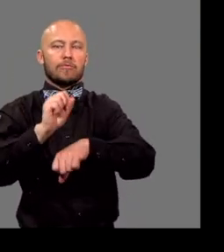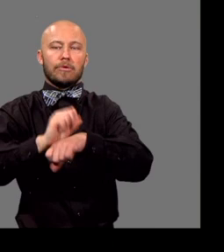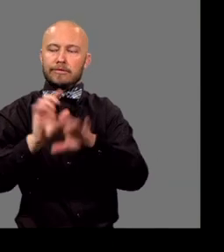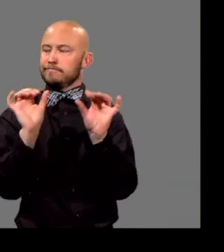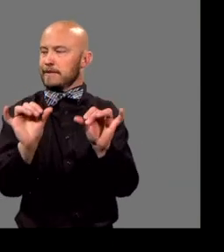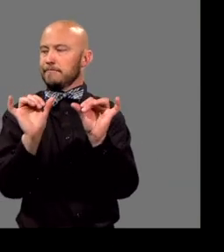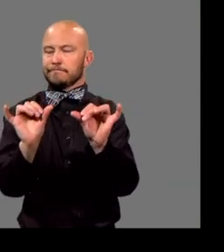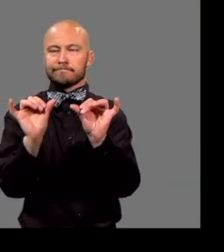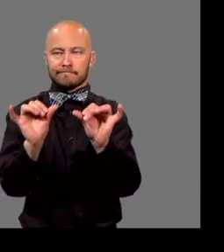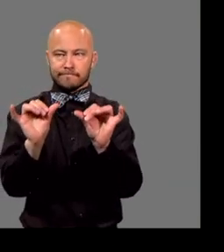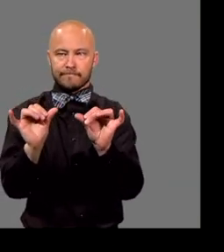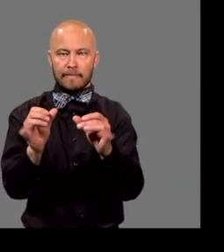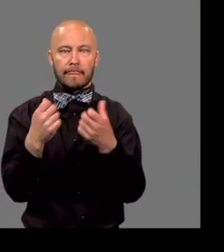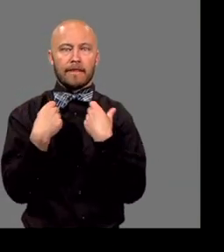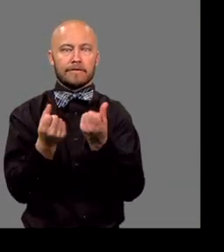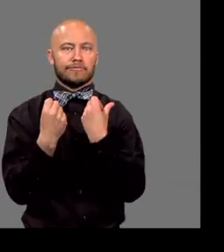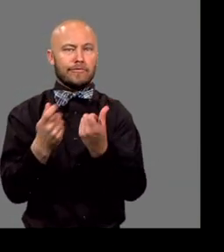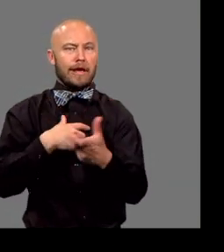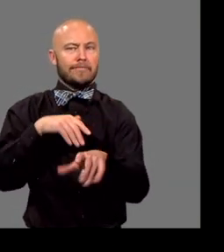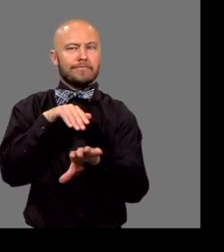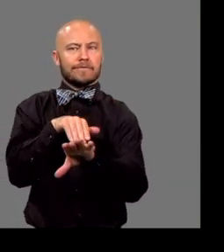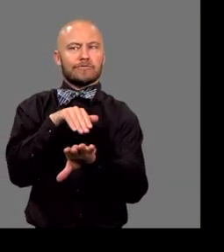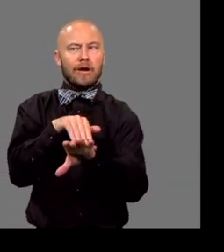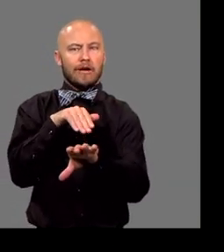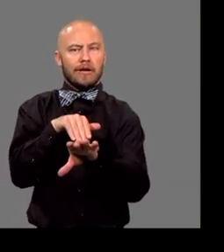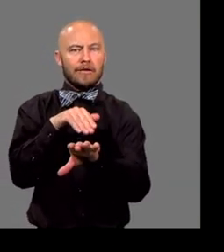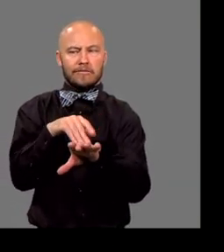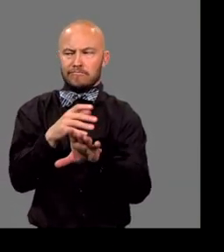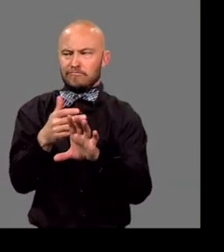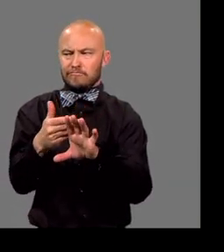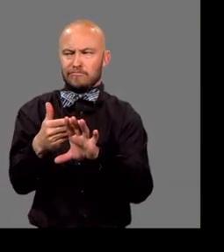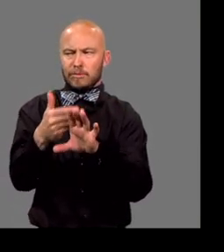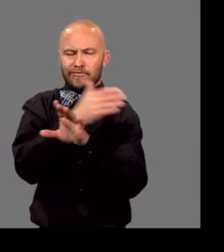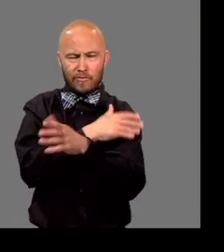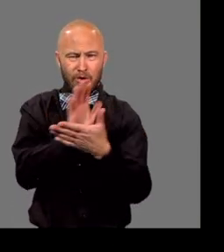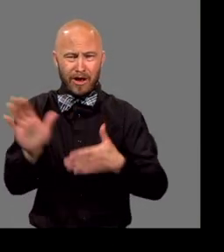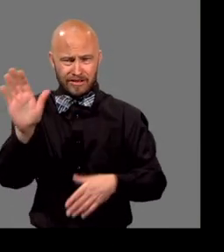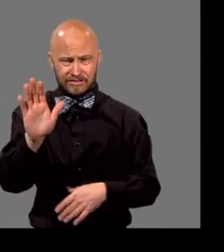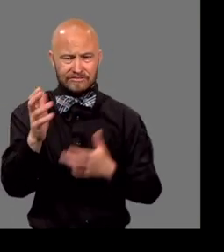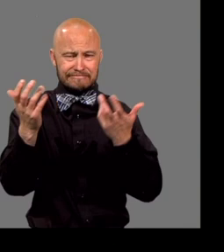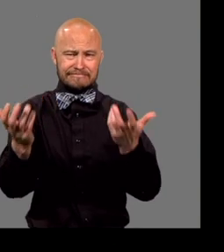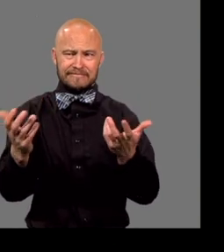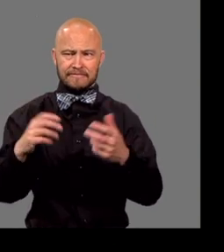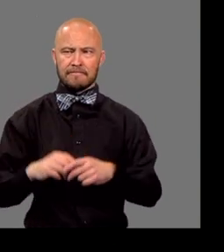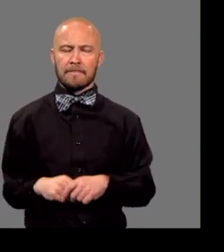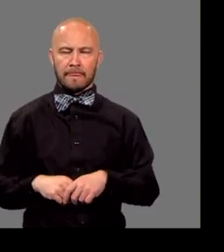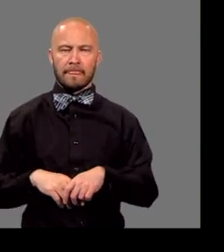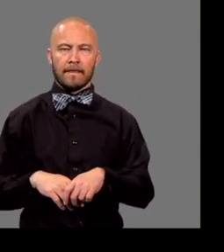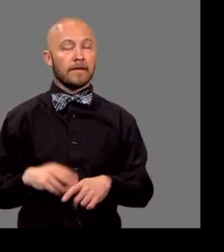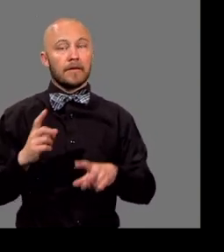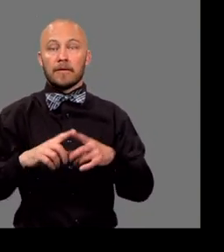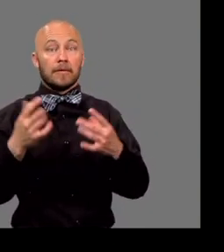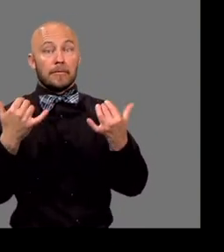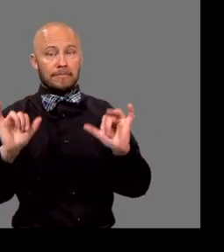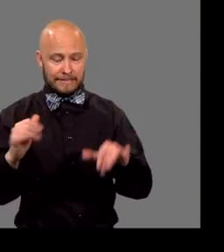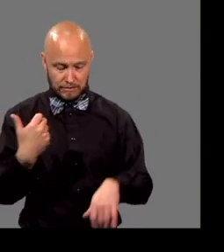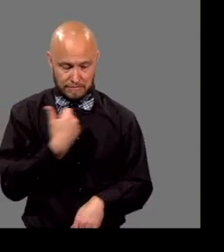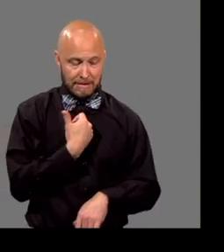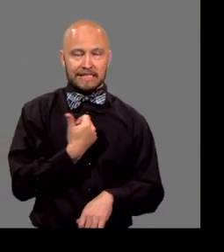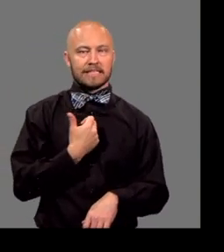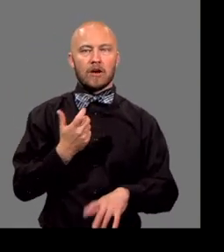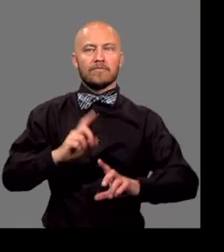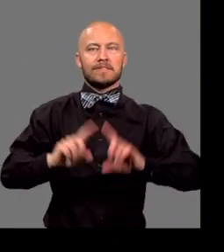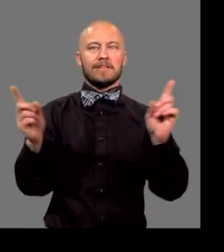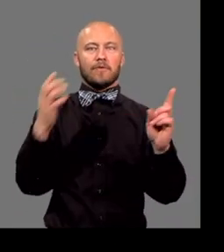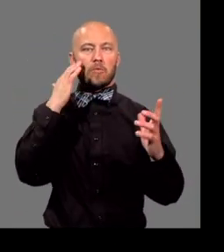at the same job, driving a truck, that I'd had before starting college. Still, I was a different person